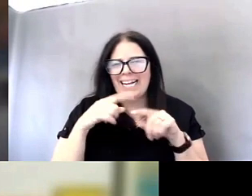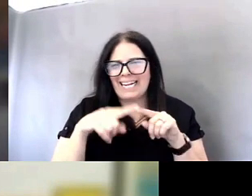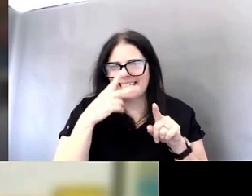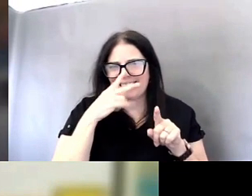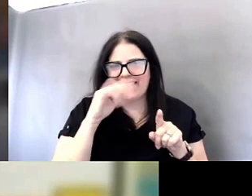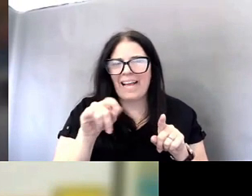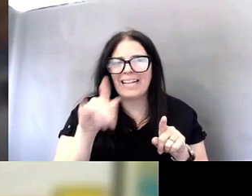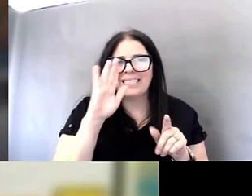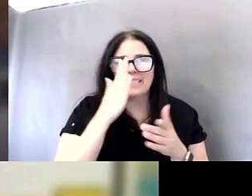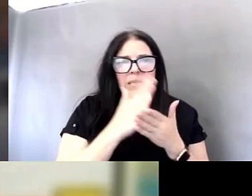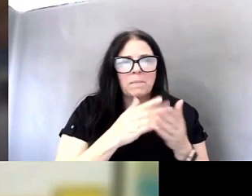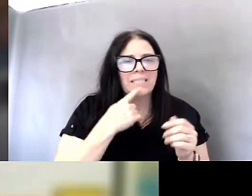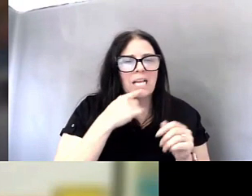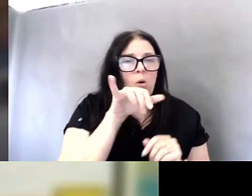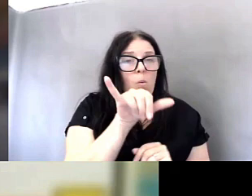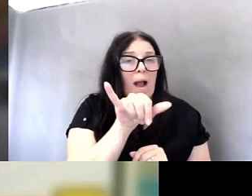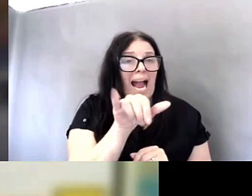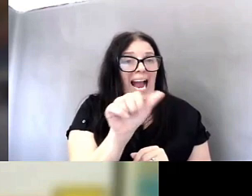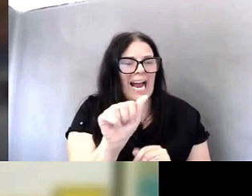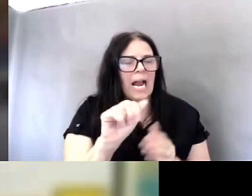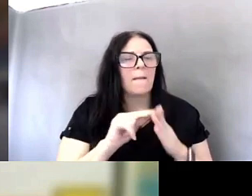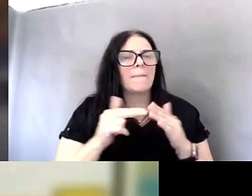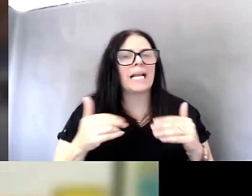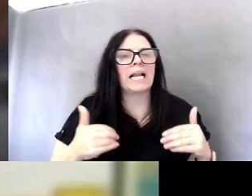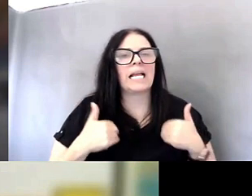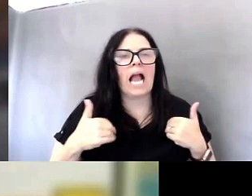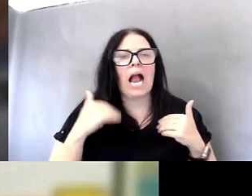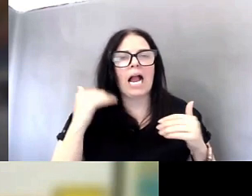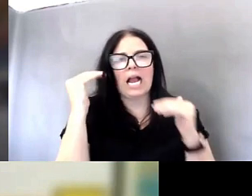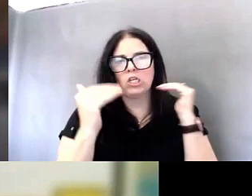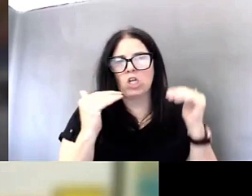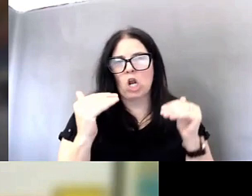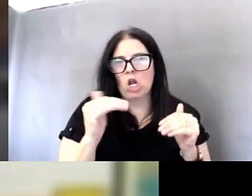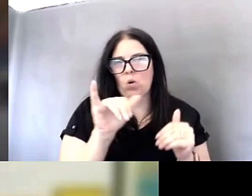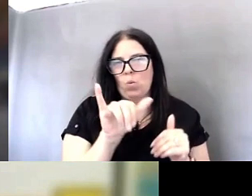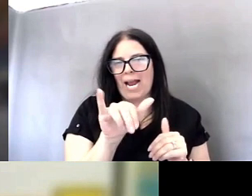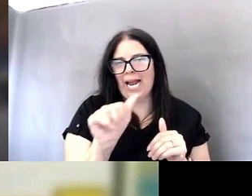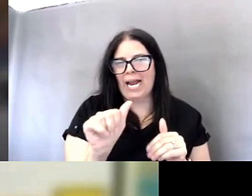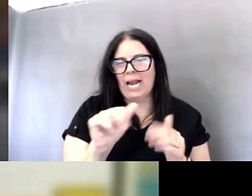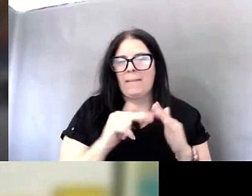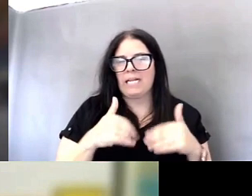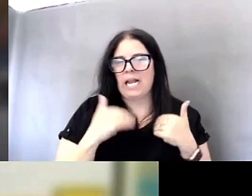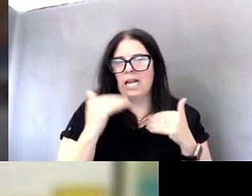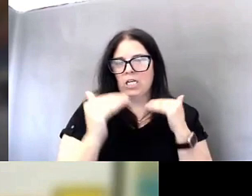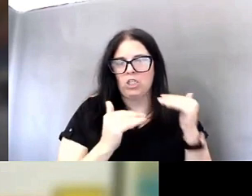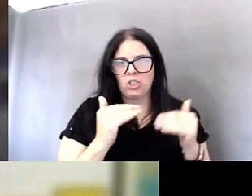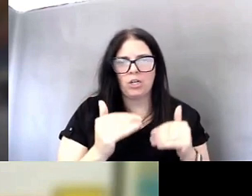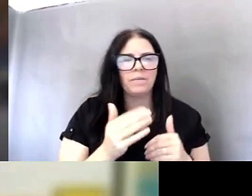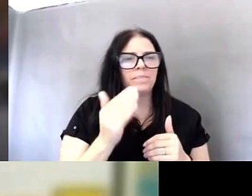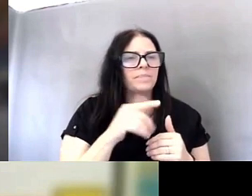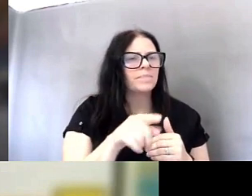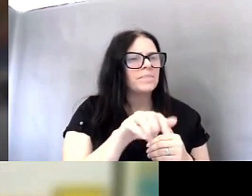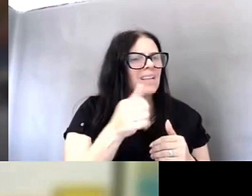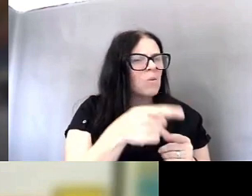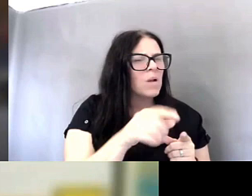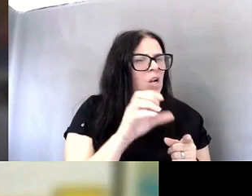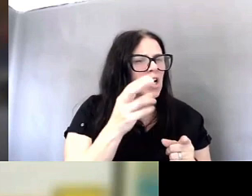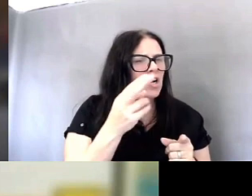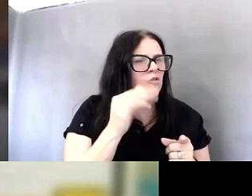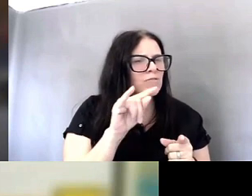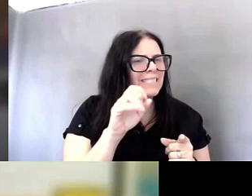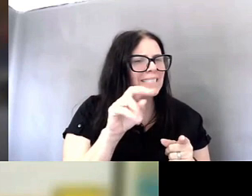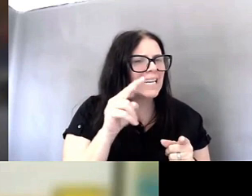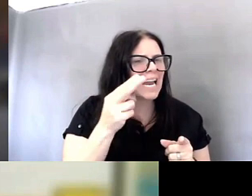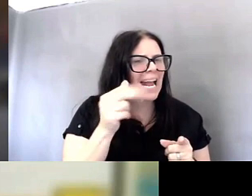are YA, young adult reads. Maybe that one with Kristen Hanna.